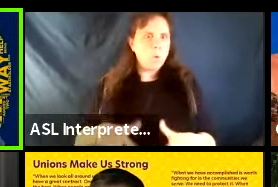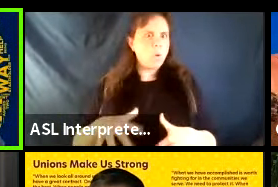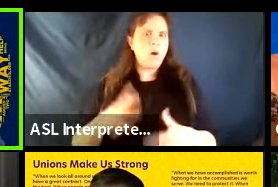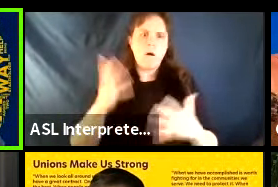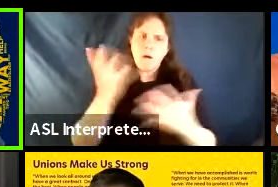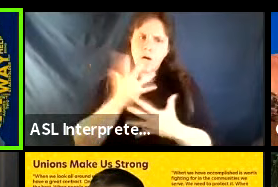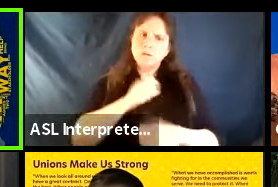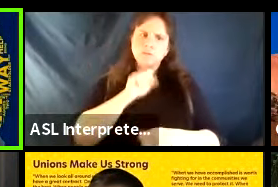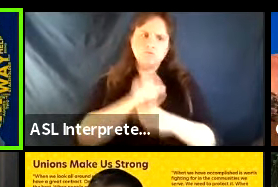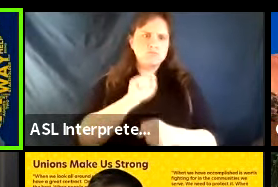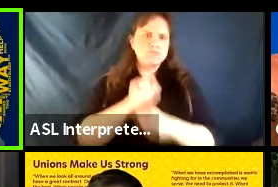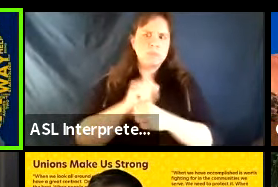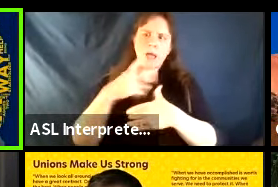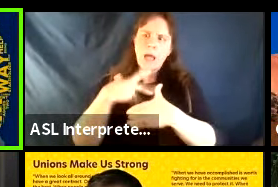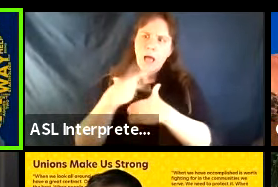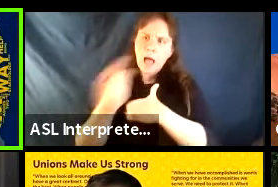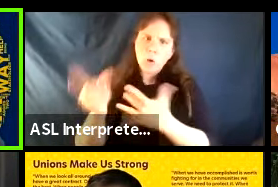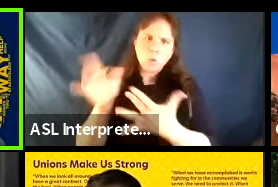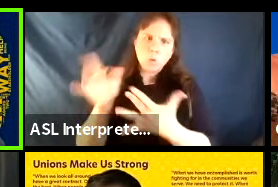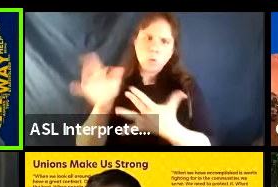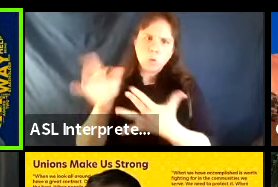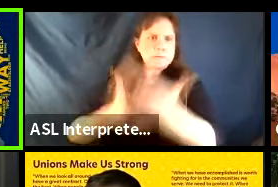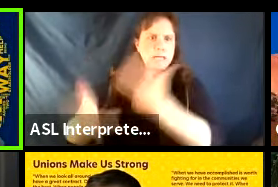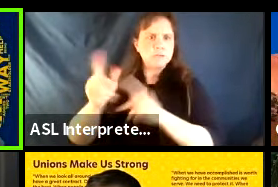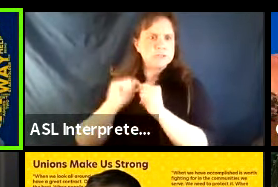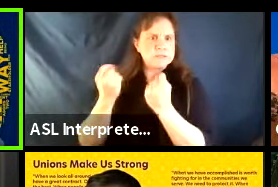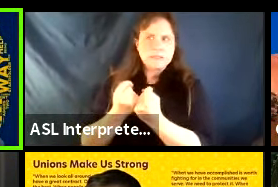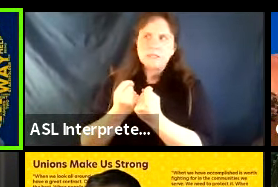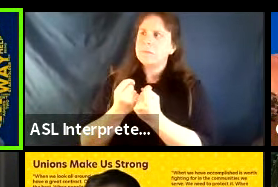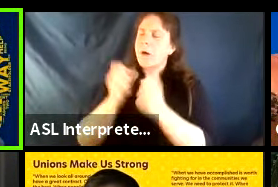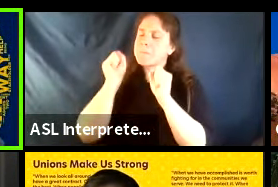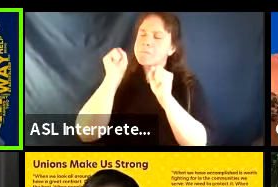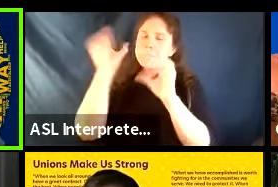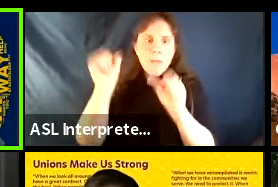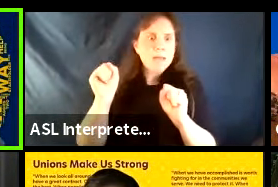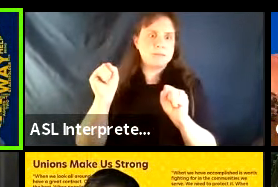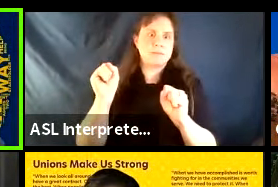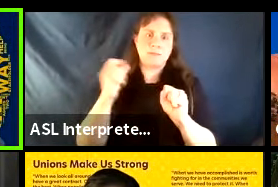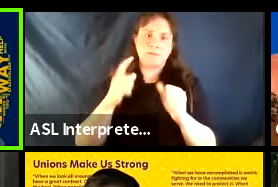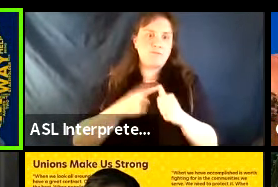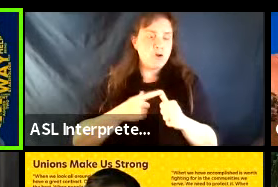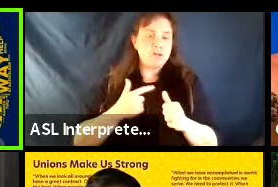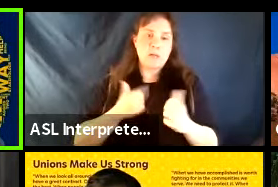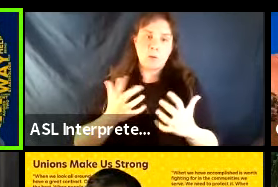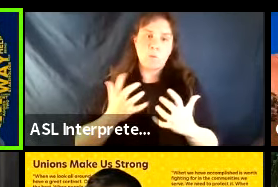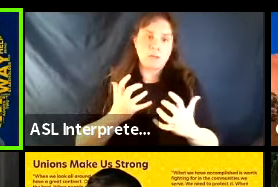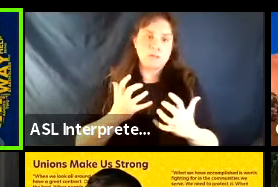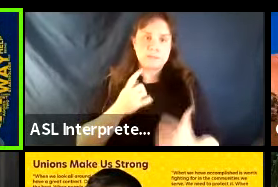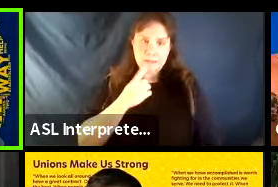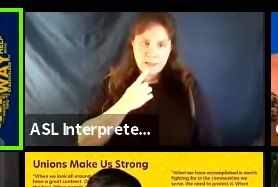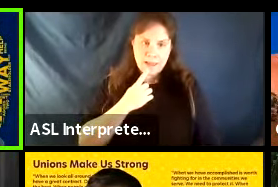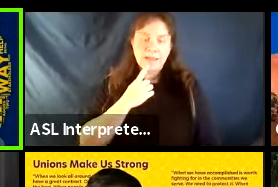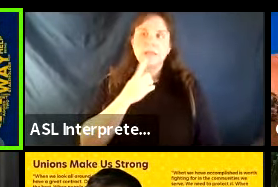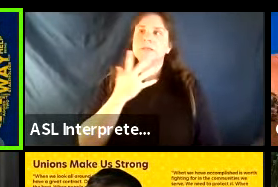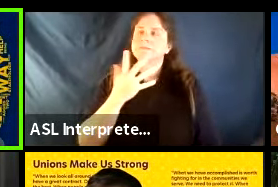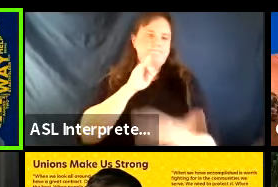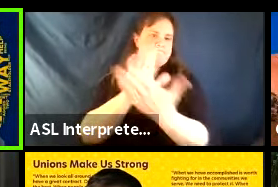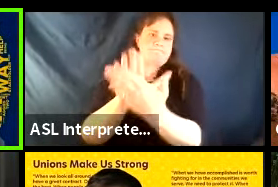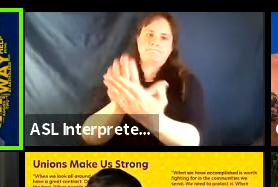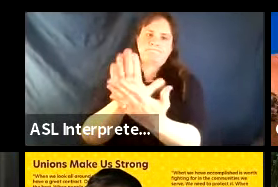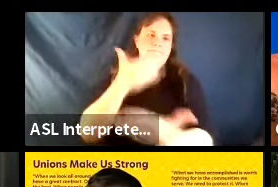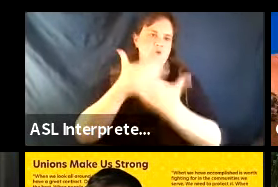outreach and engagement team has done is just really amazing. And I want to just, first say such kudos,